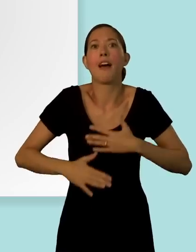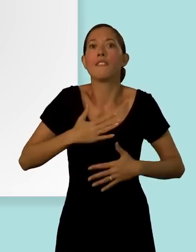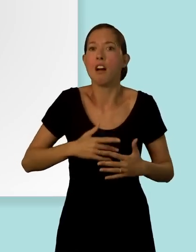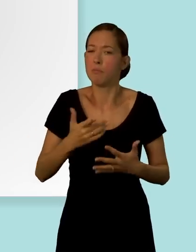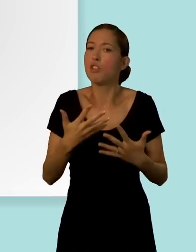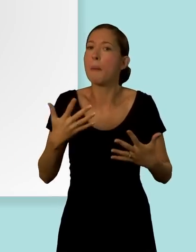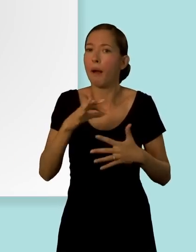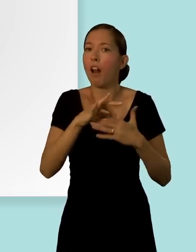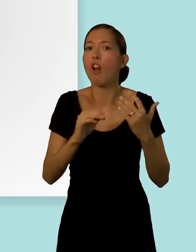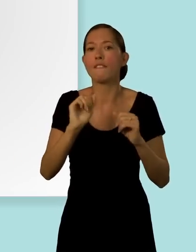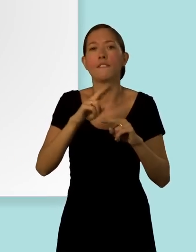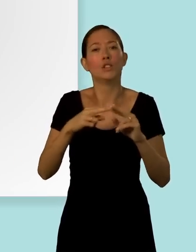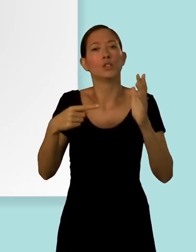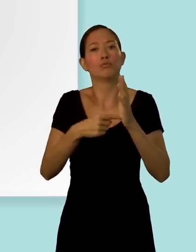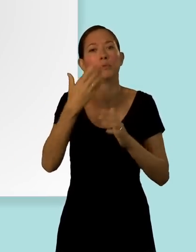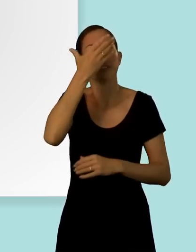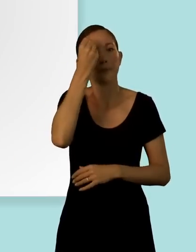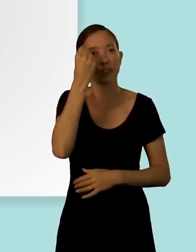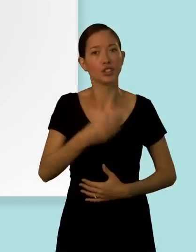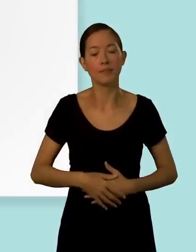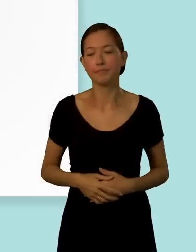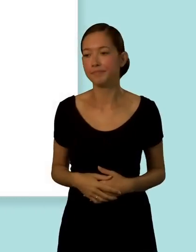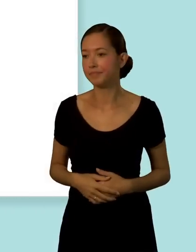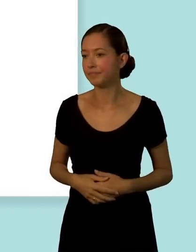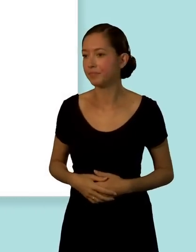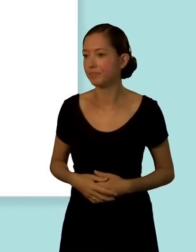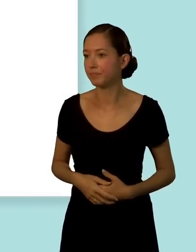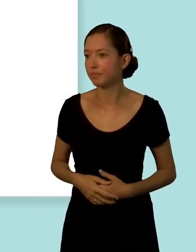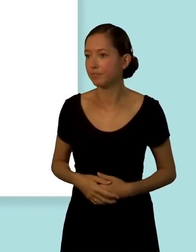behaviours that are common symptoms of frontotemporal dementia.